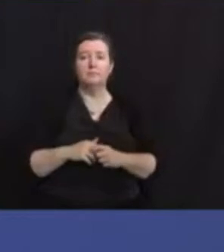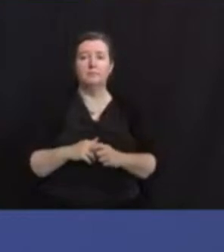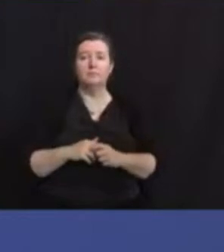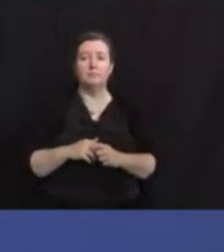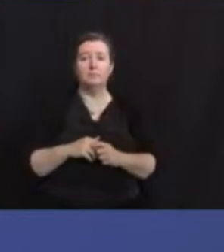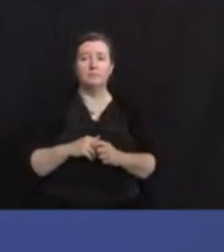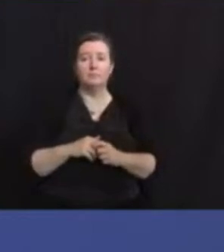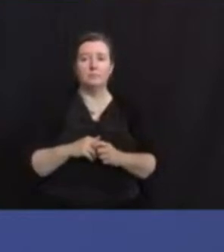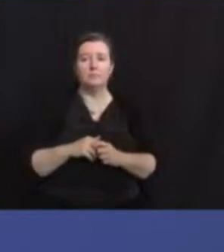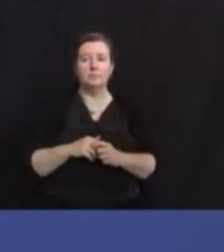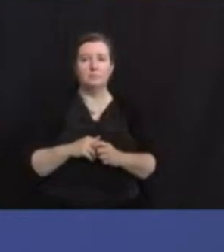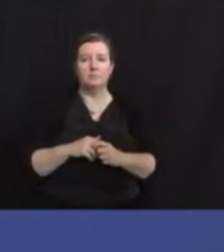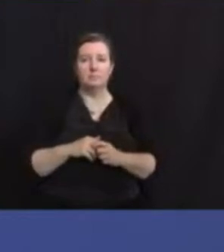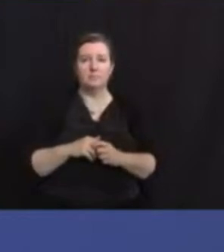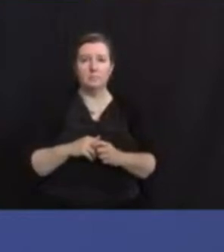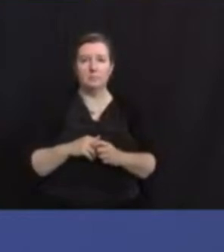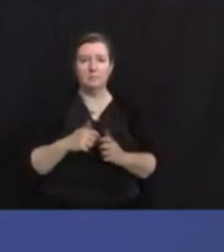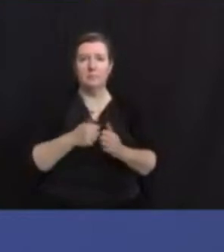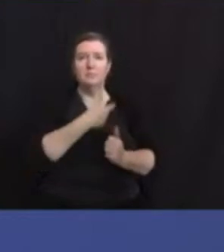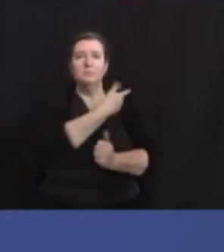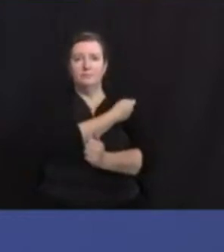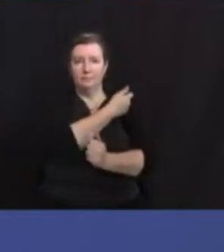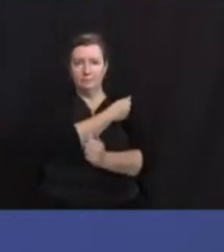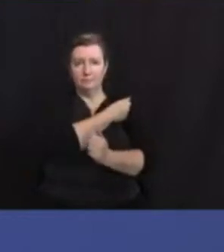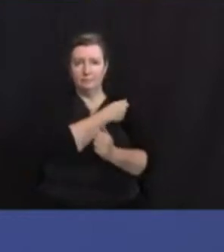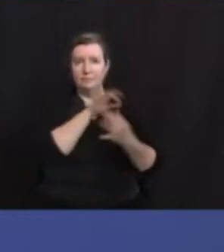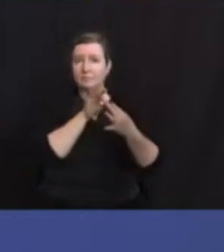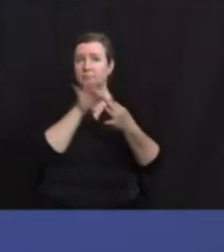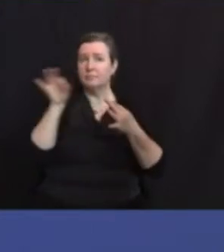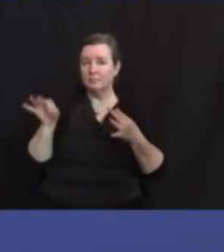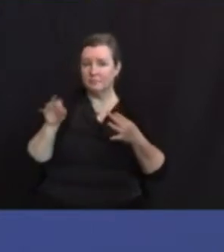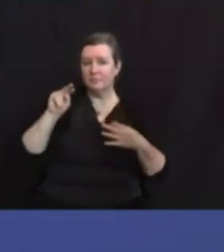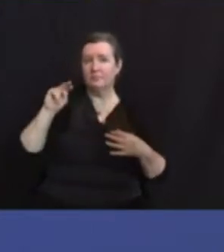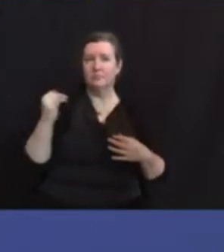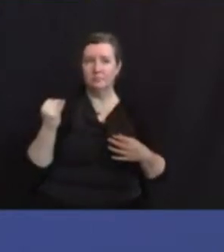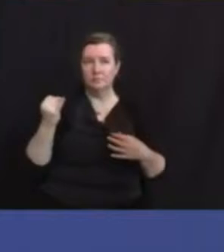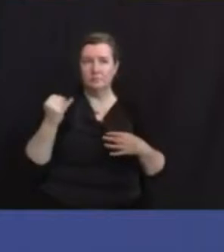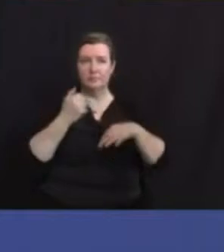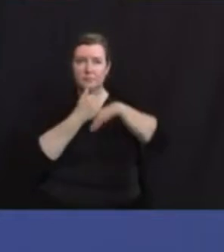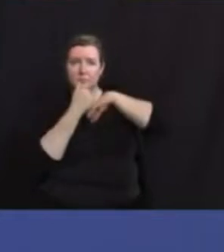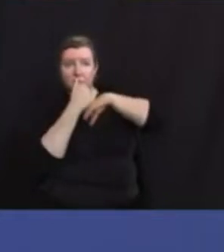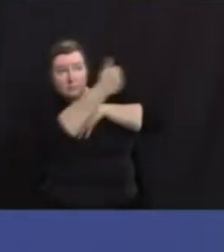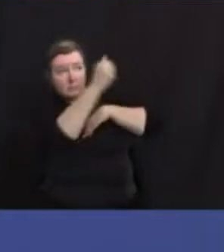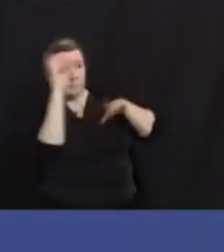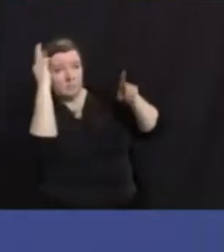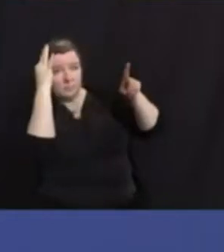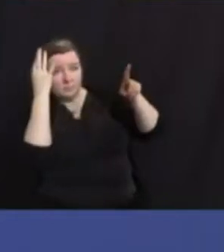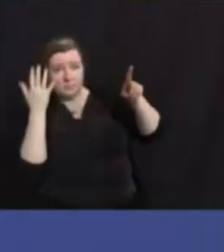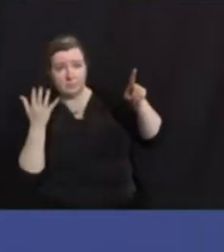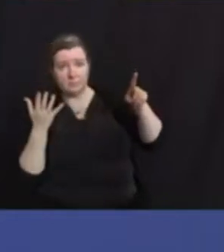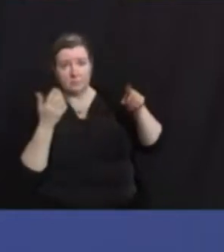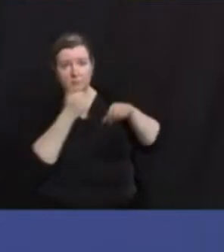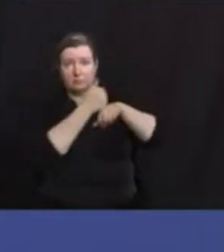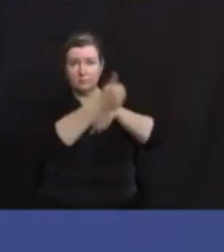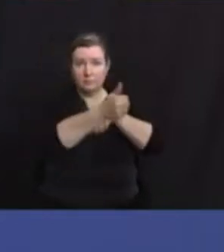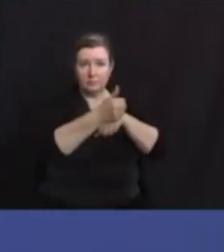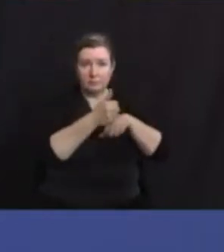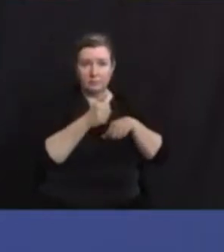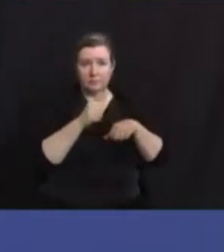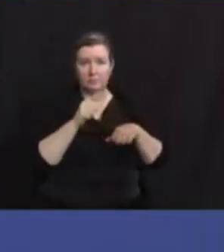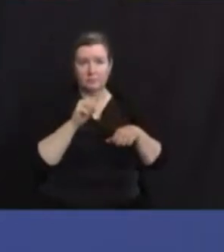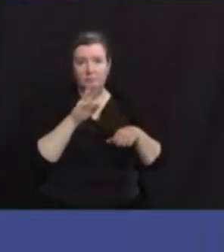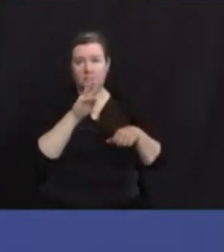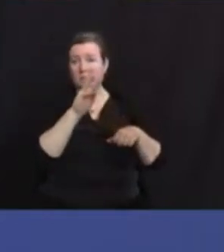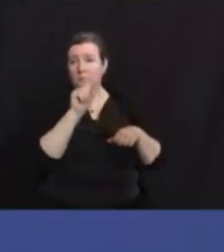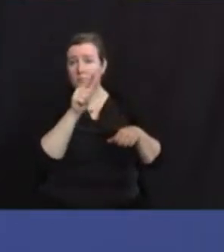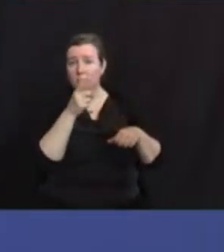With the vaccine delays in New Jersey, you faulted the federal government and you faulted Walgreens in the past, but do you accept